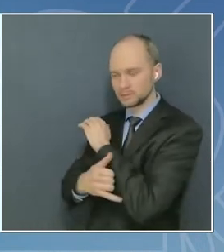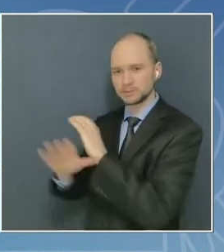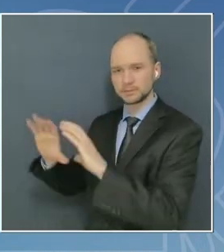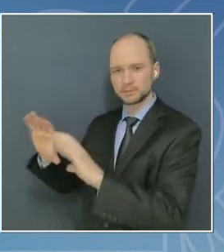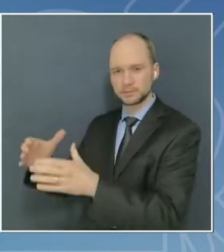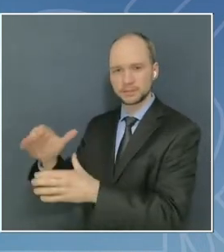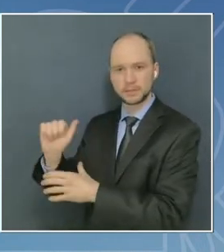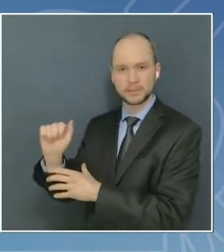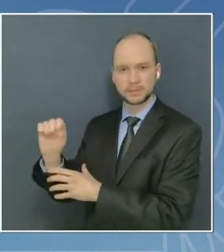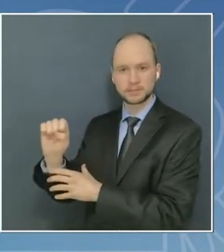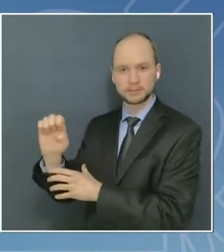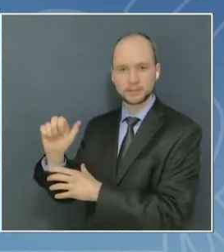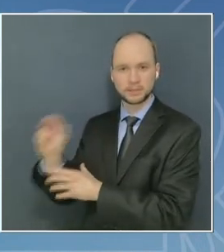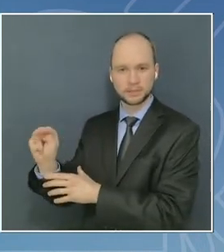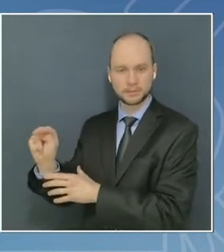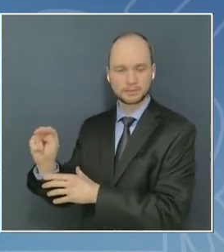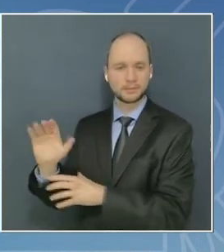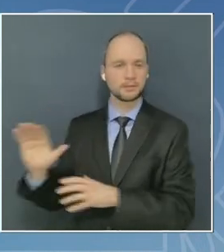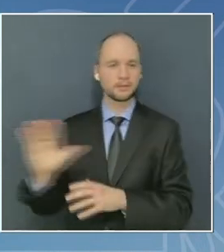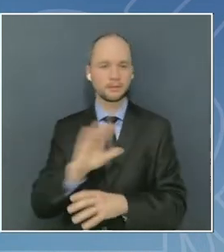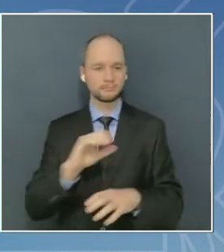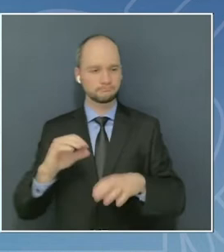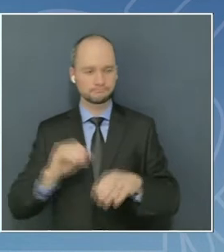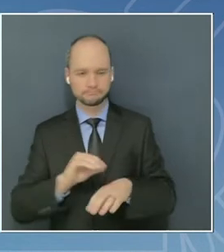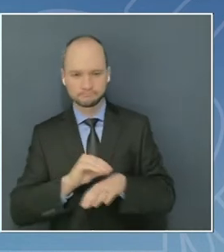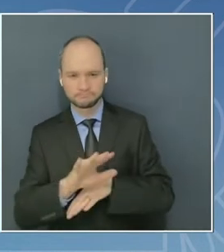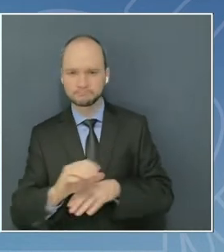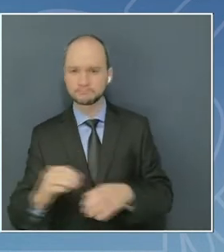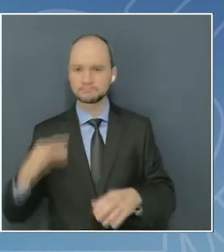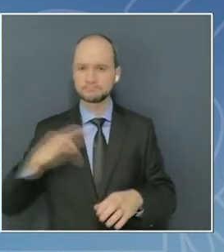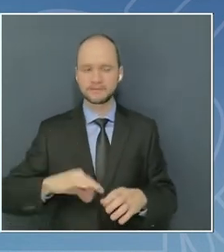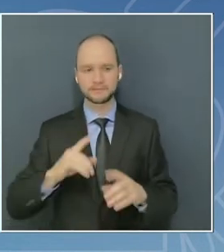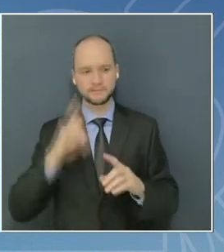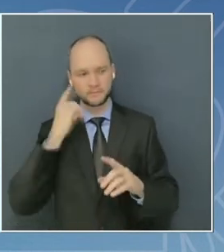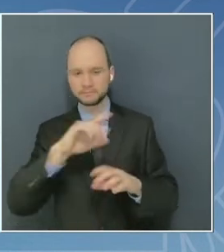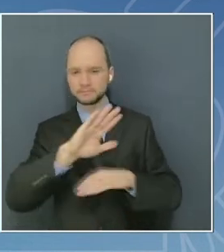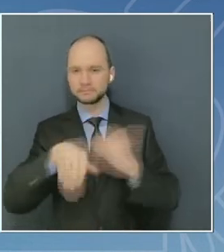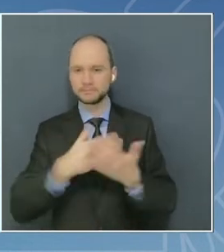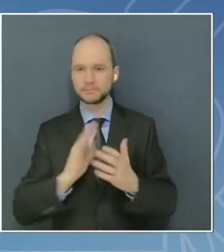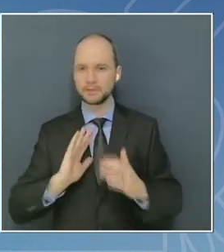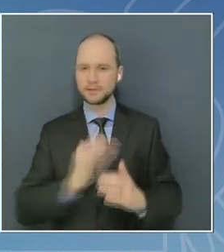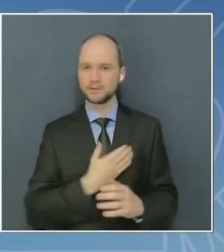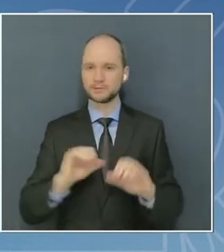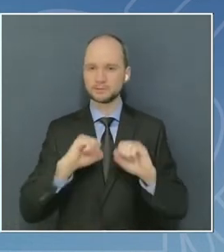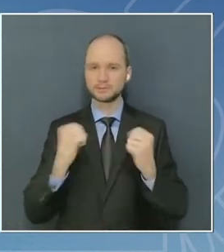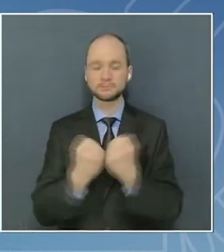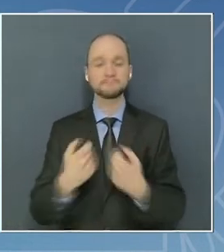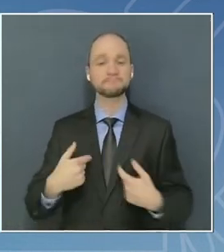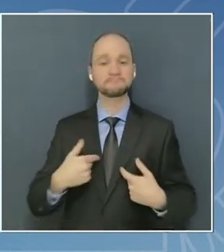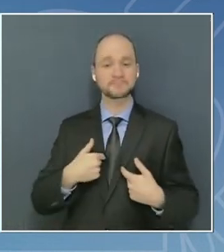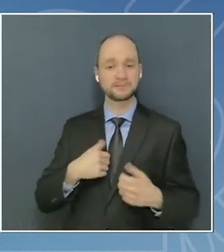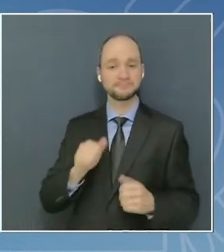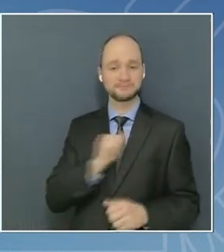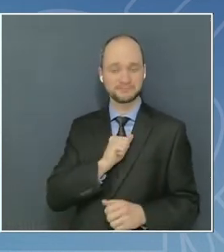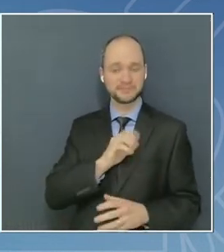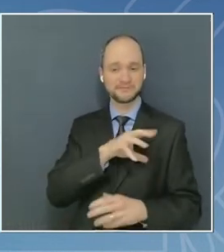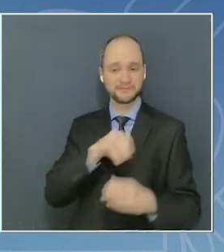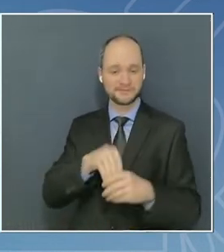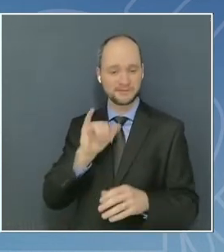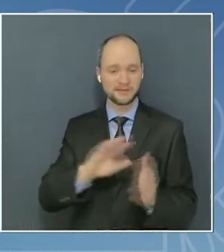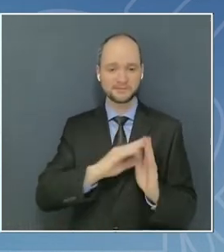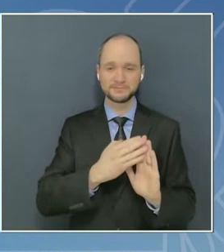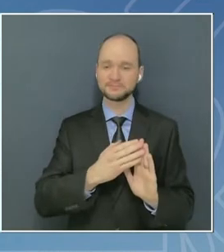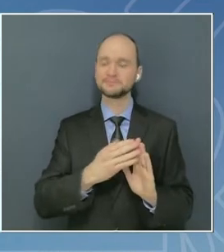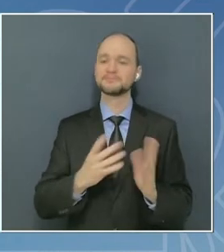society. I'm doubly pleased to be here because I am a fellow member of the Southeast Asian diaspora. I'm a proud member